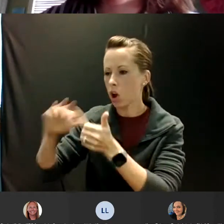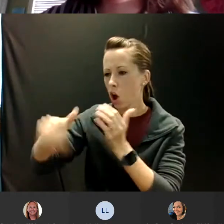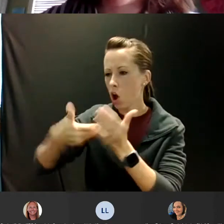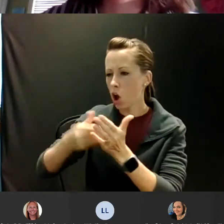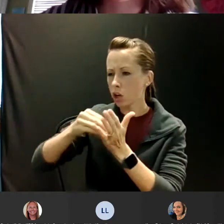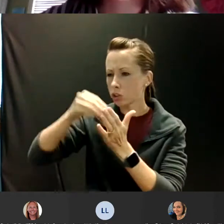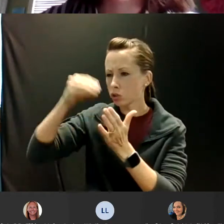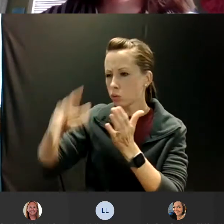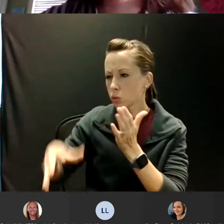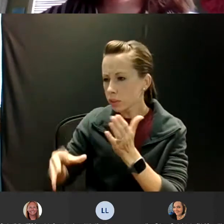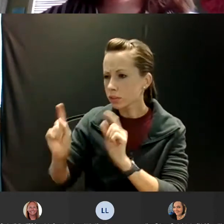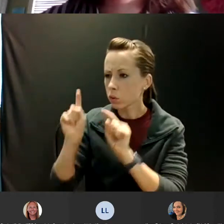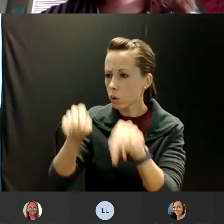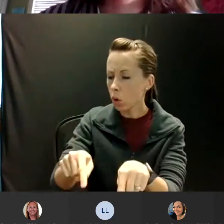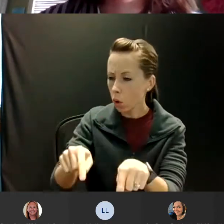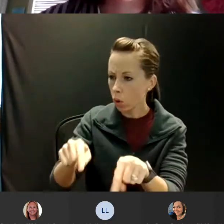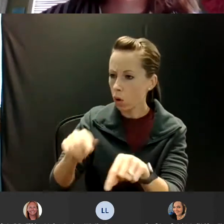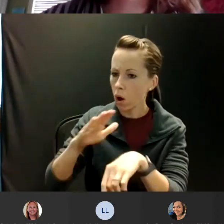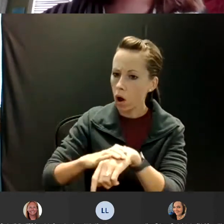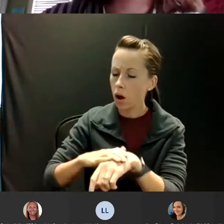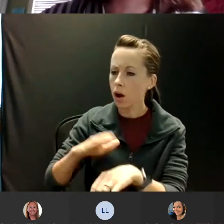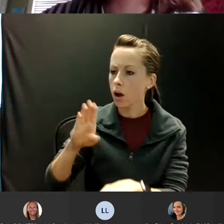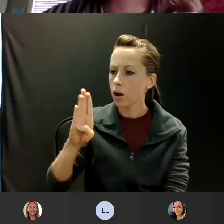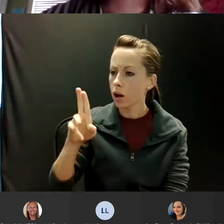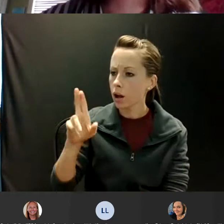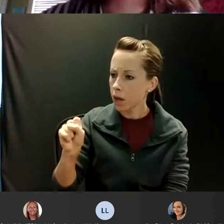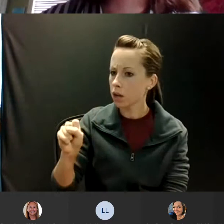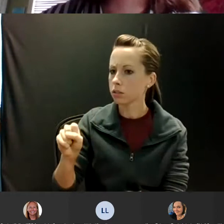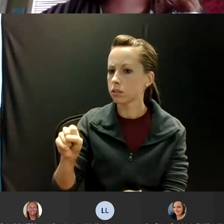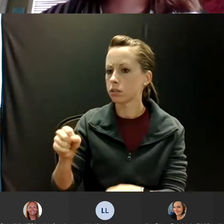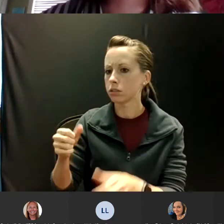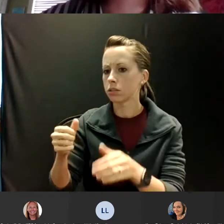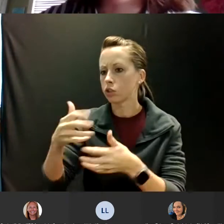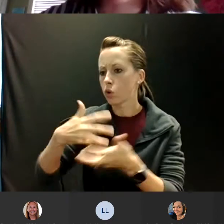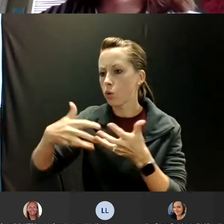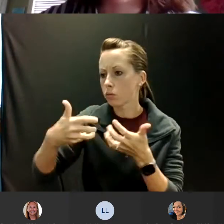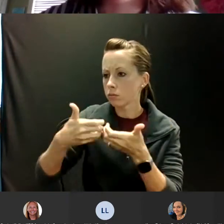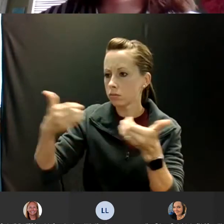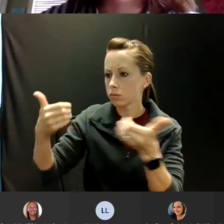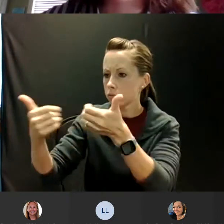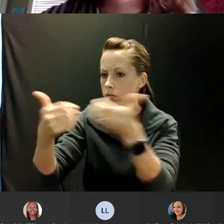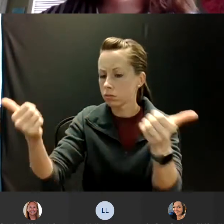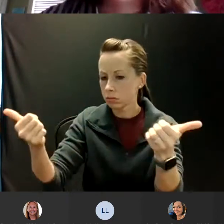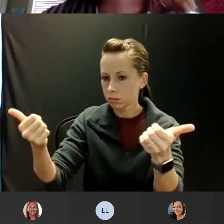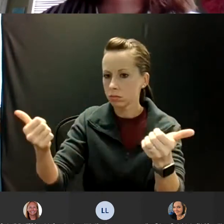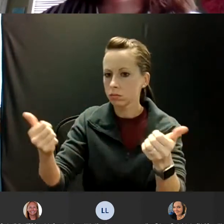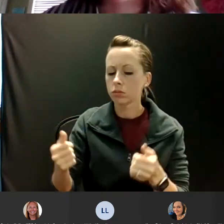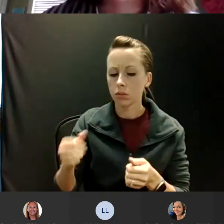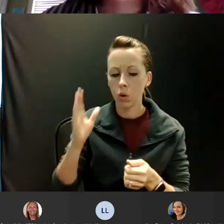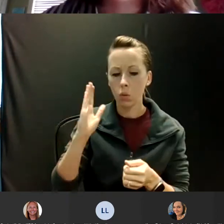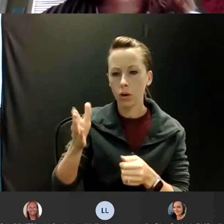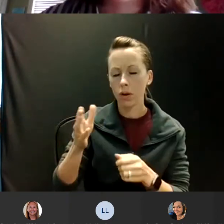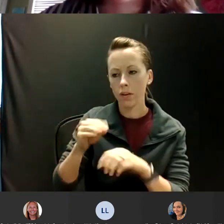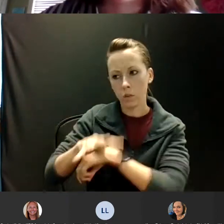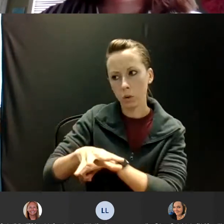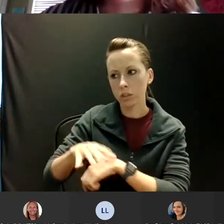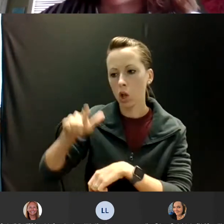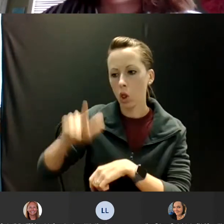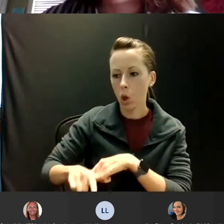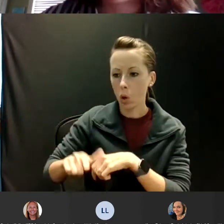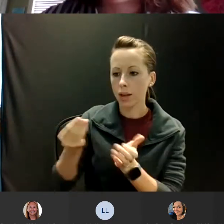be bused and have them social distanced, and that's going to really, really hit some of our lower income families who just